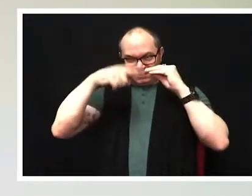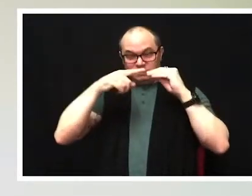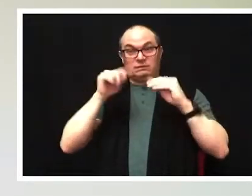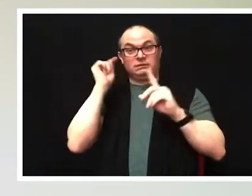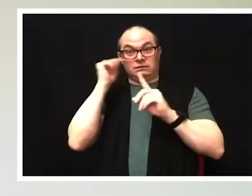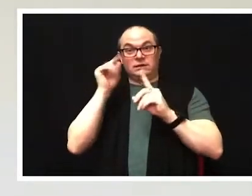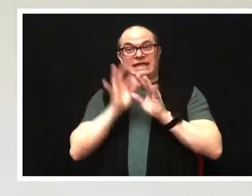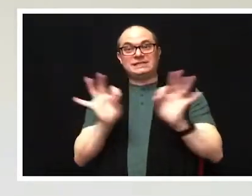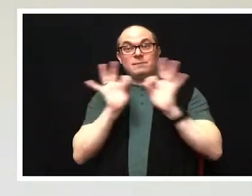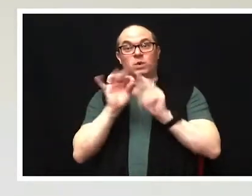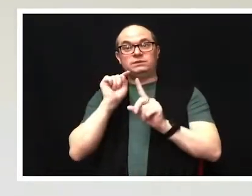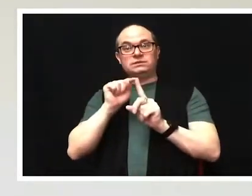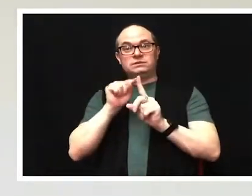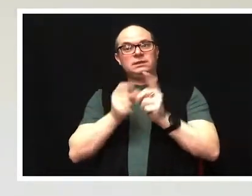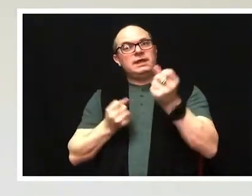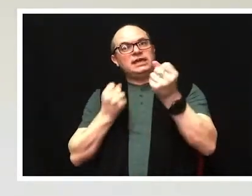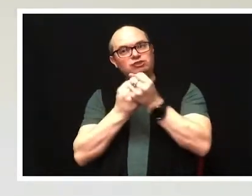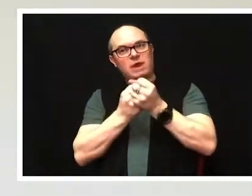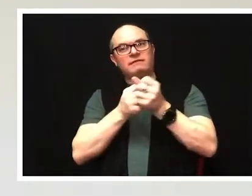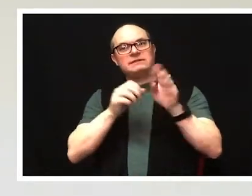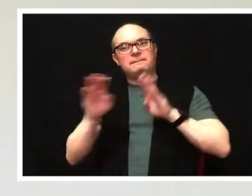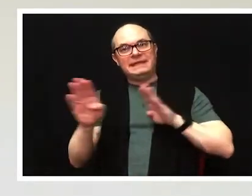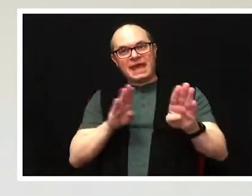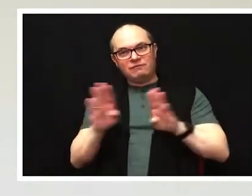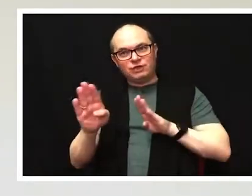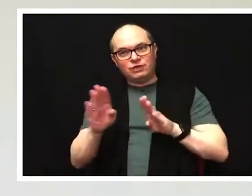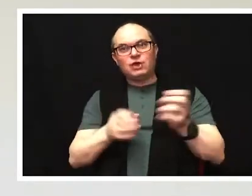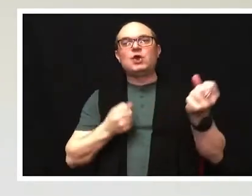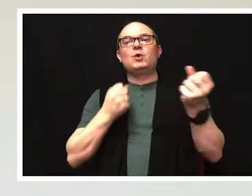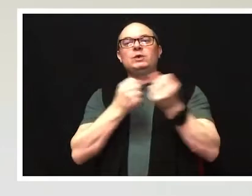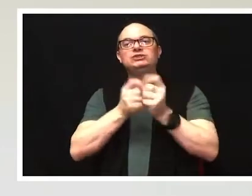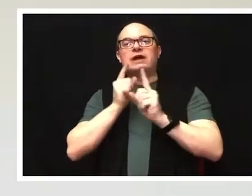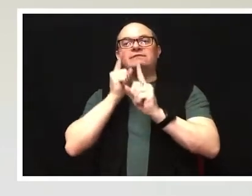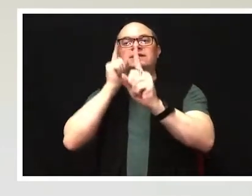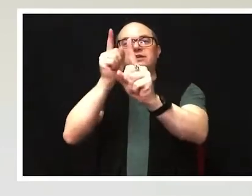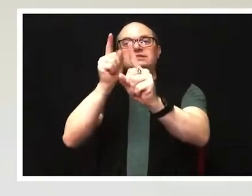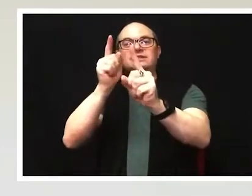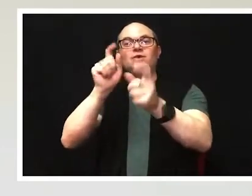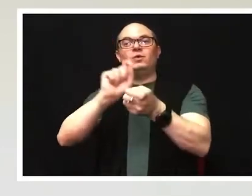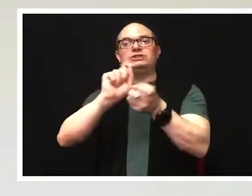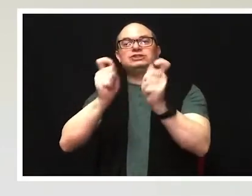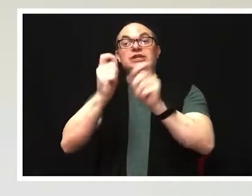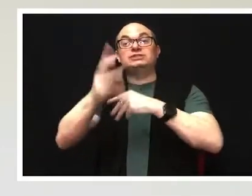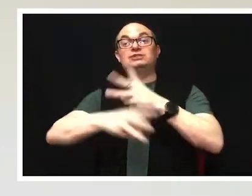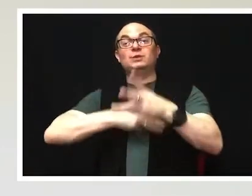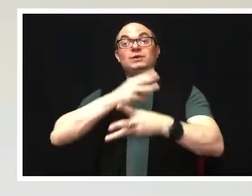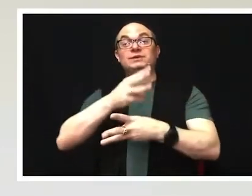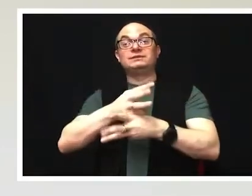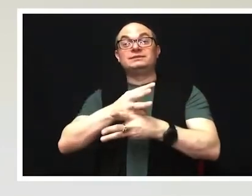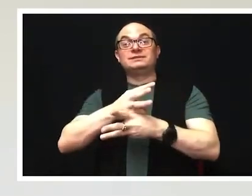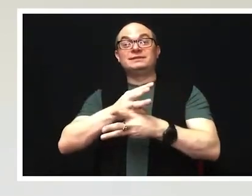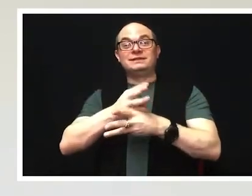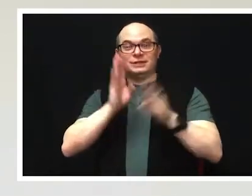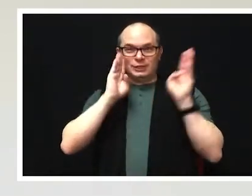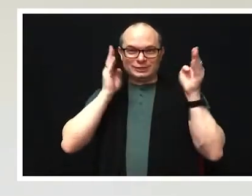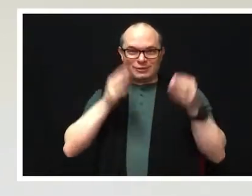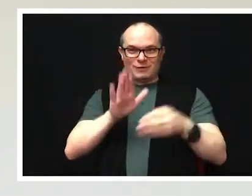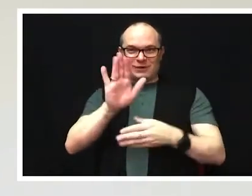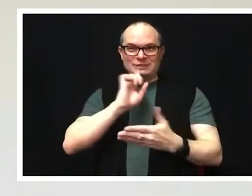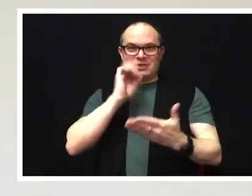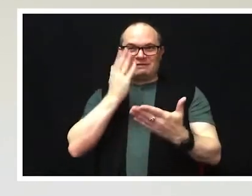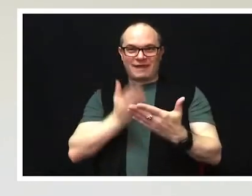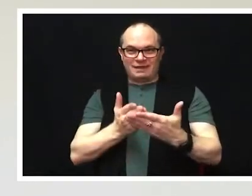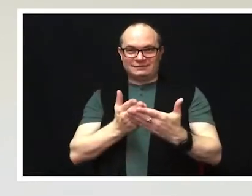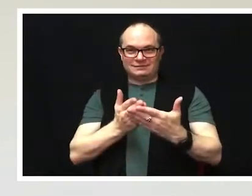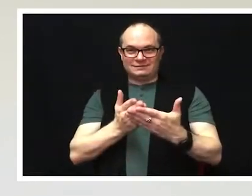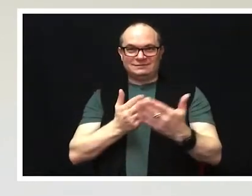truly matters. It drives our behavior, which drives our destiny, which shapes our world. Stay focused on the